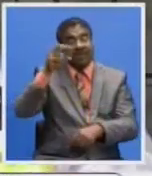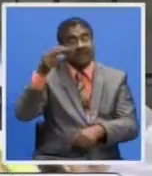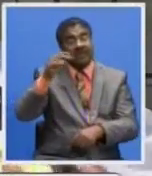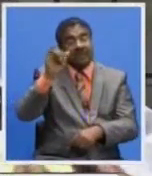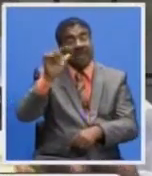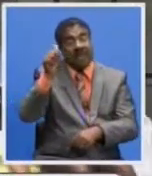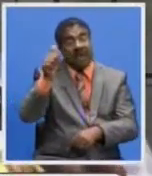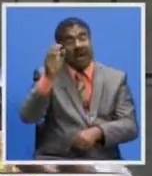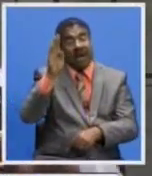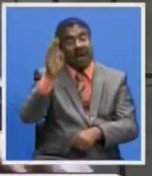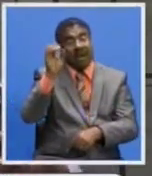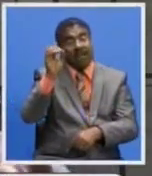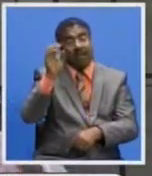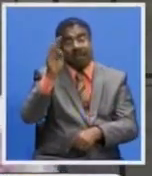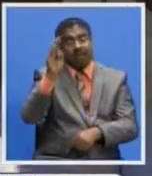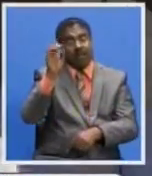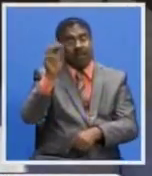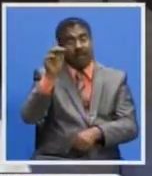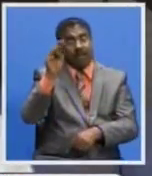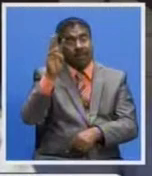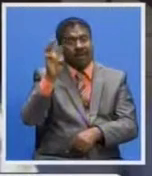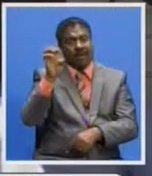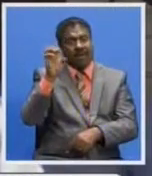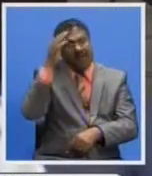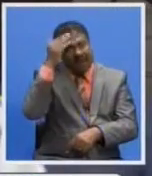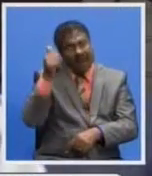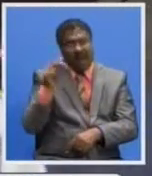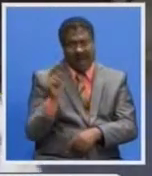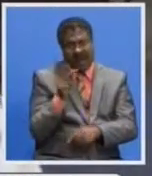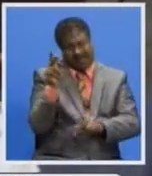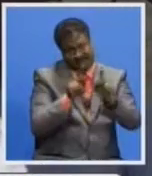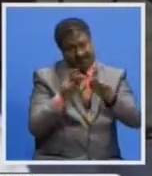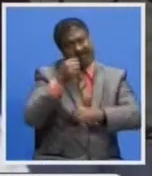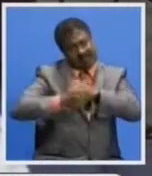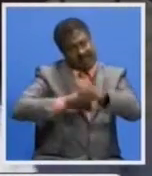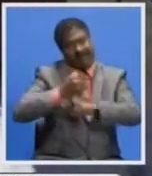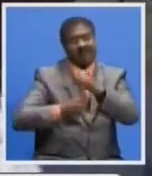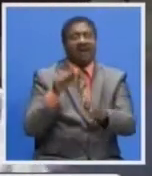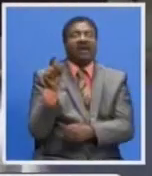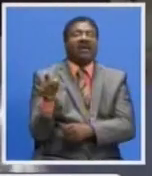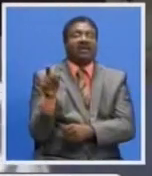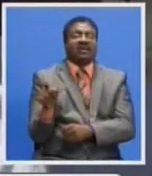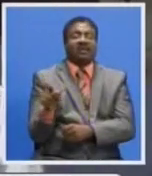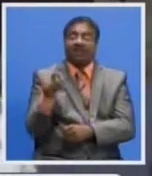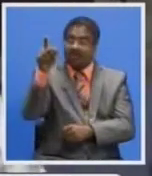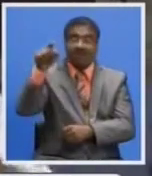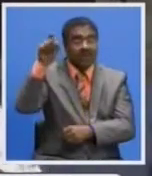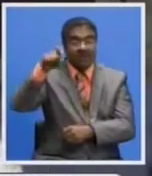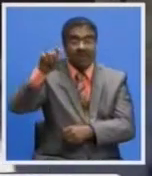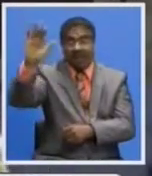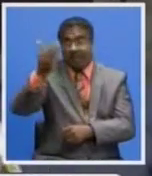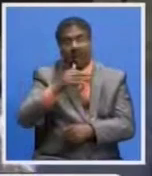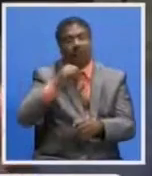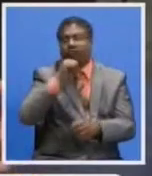ifani fwe bantu fwe chula. So we are saying no to Vendetta, no coming back. We don't want